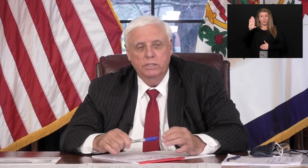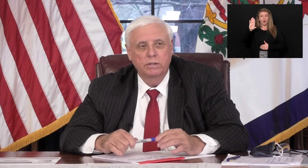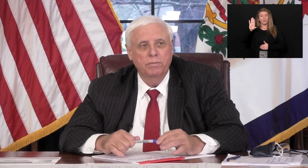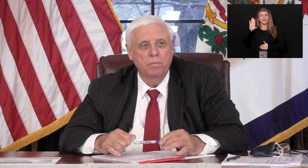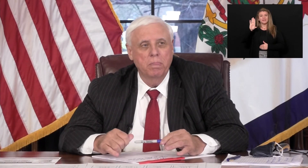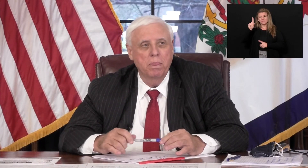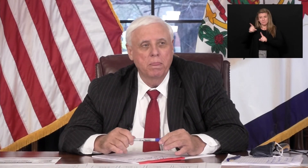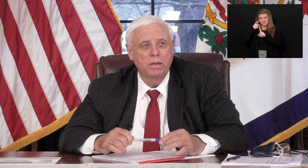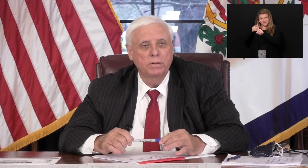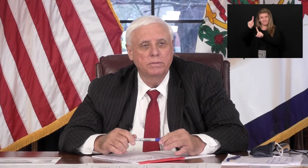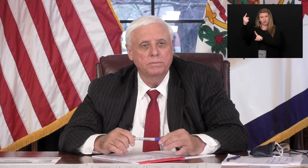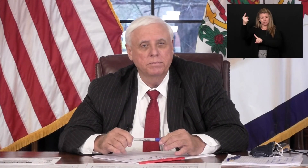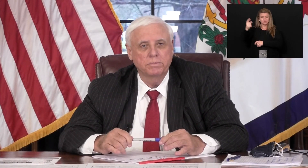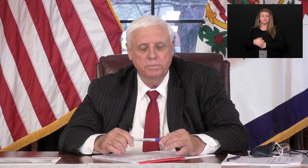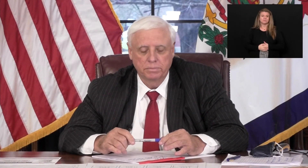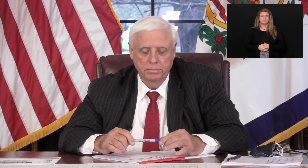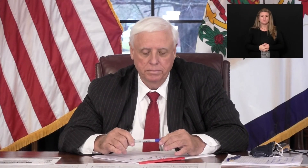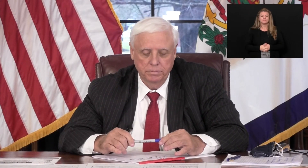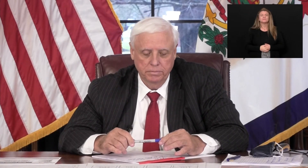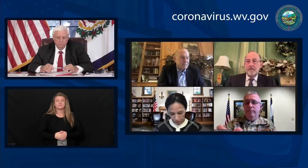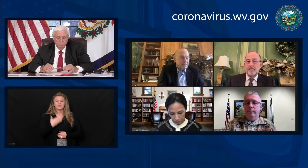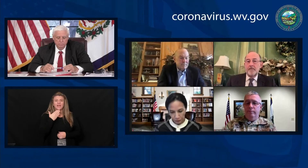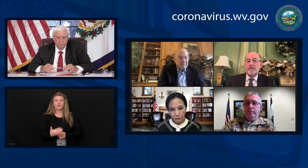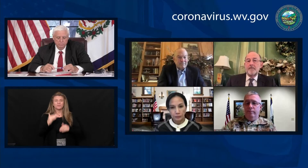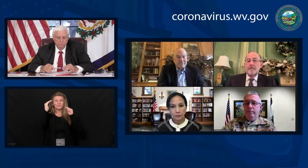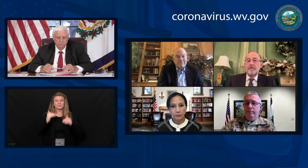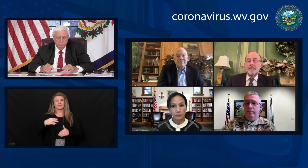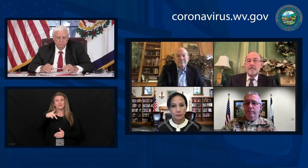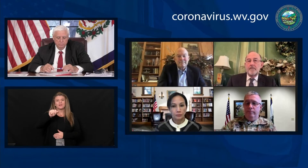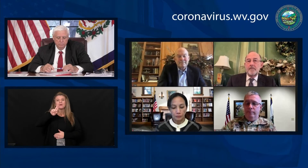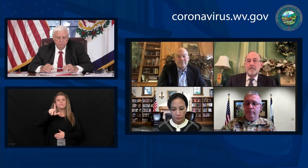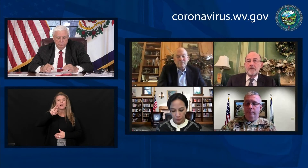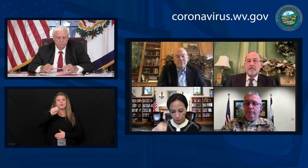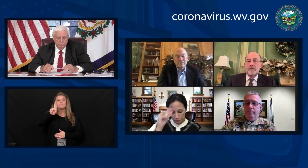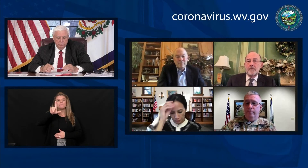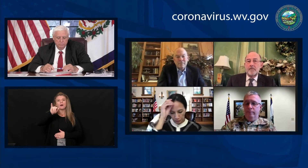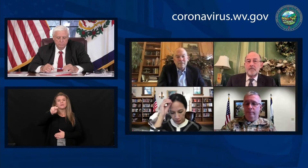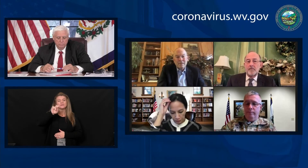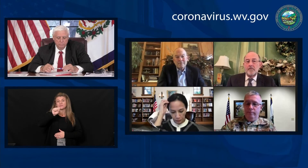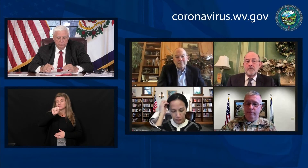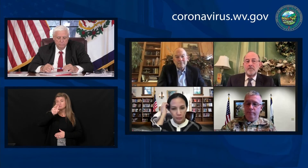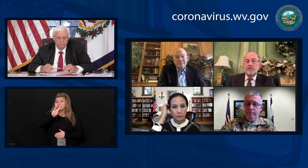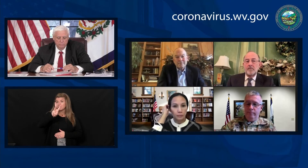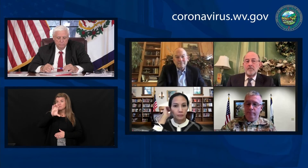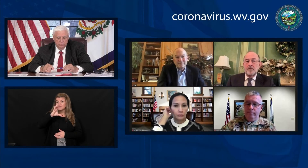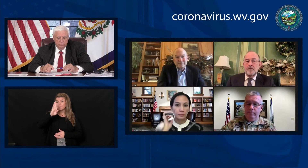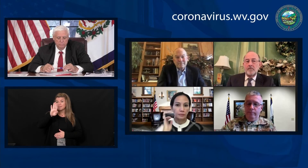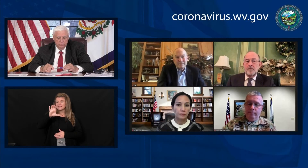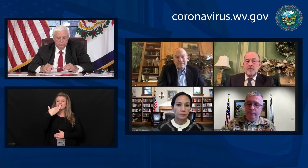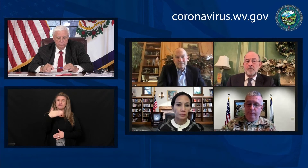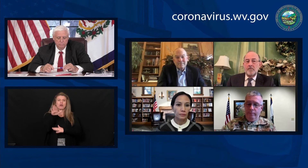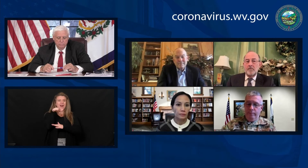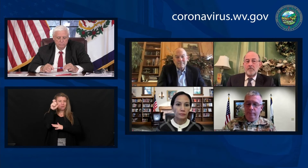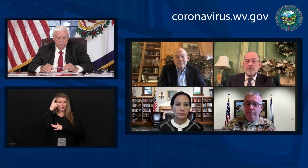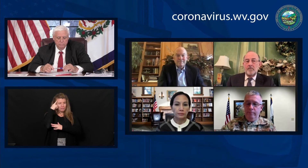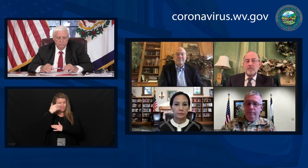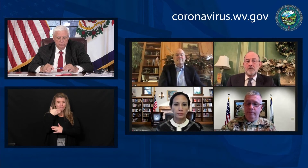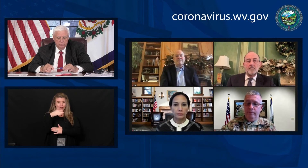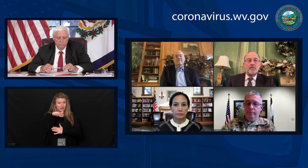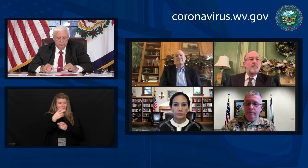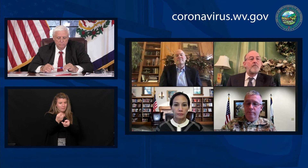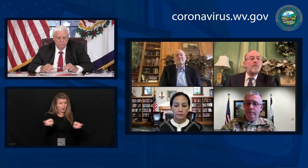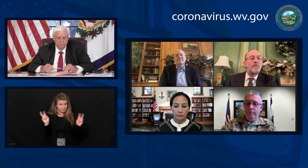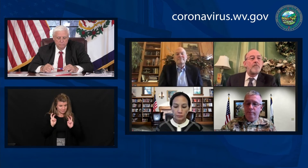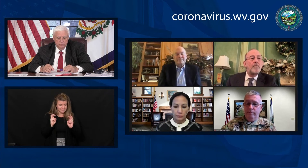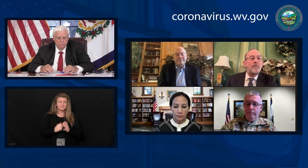first. All right, thanks, Mark. Next to Paul Mullen with WCBC. Good afternoon, Governor. Good afternoon,